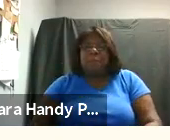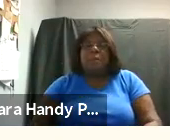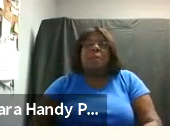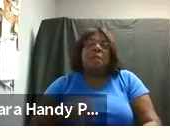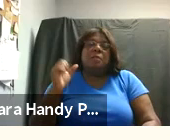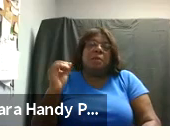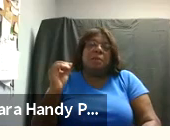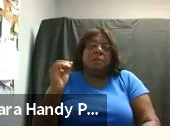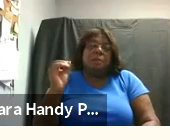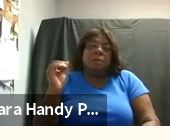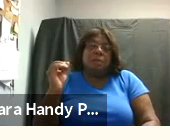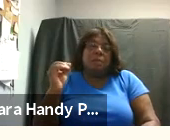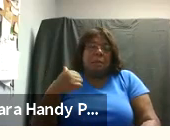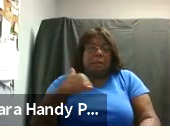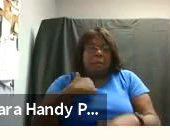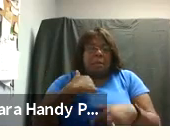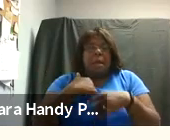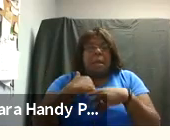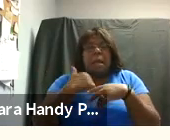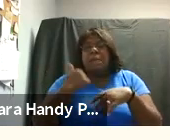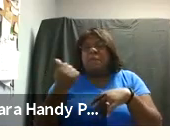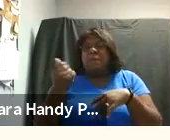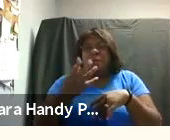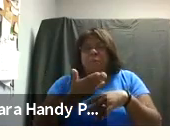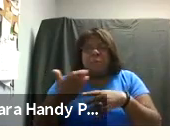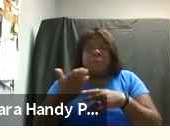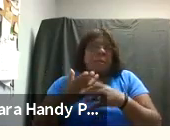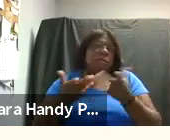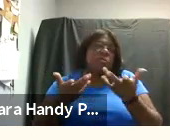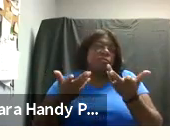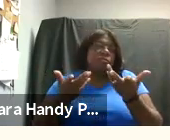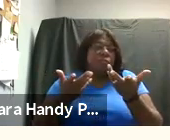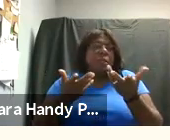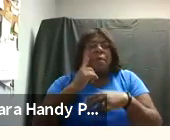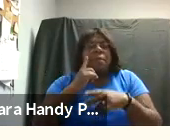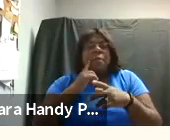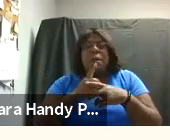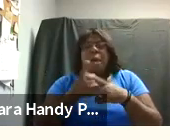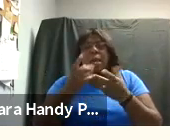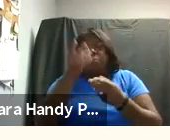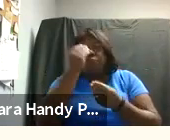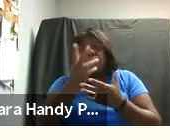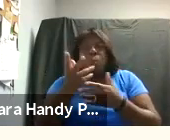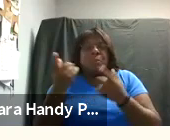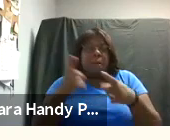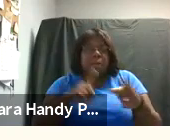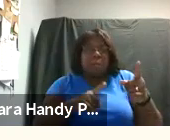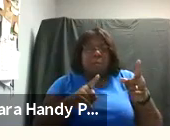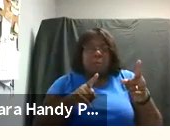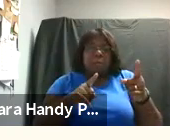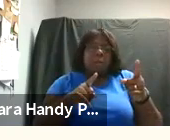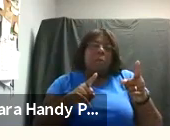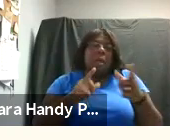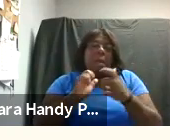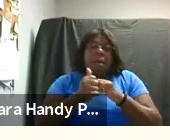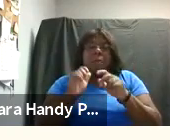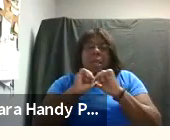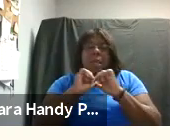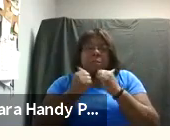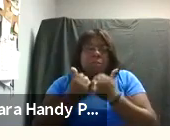So I just have a few things to chat about. I thought I'd bring you up to date a little bit on how the